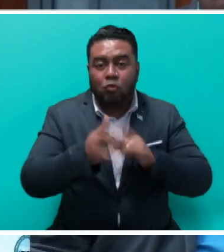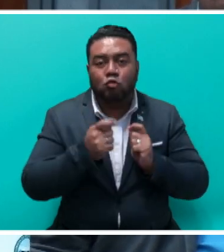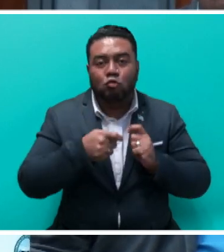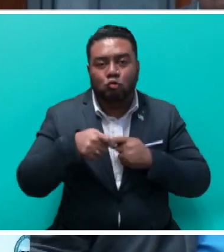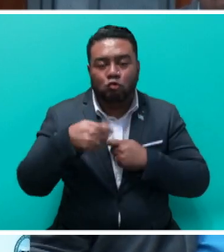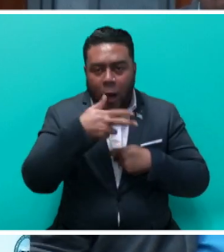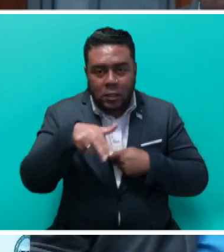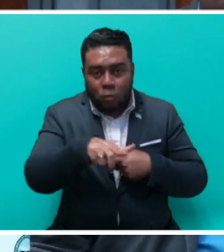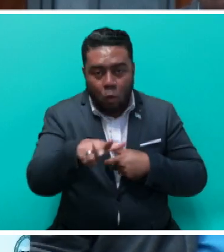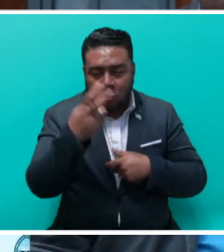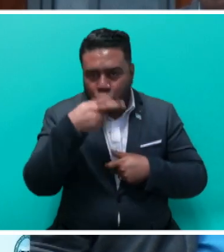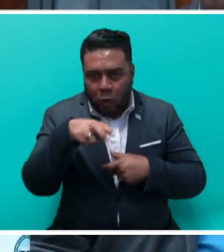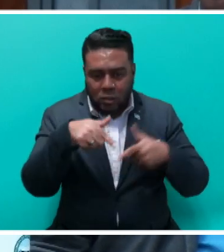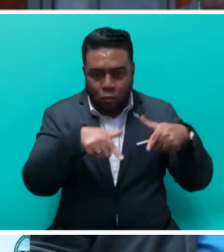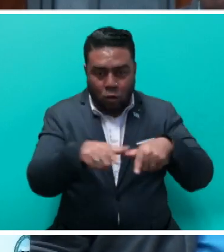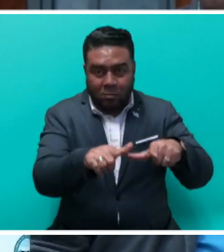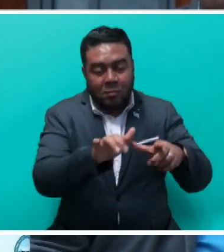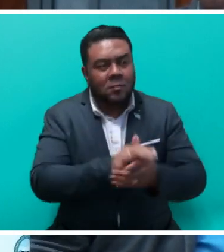a vital role in ensuring